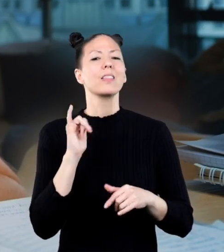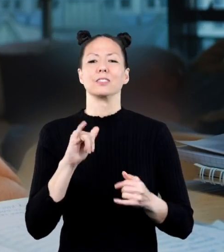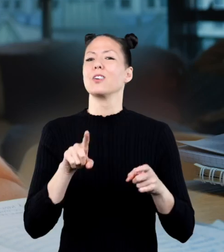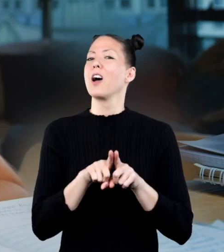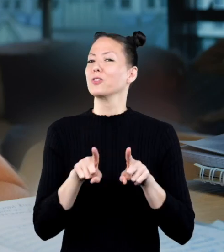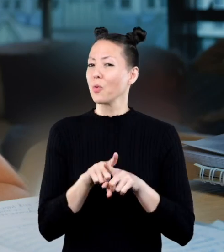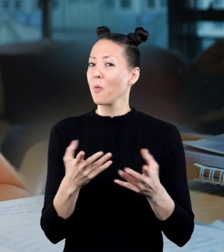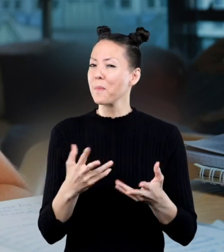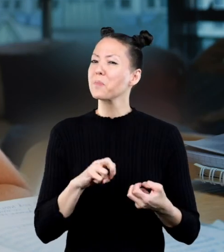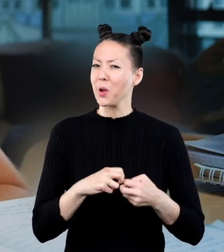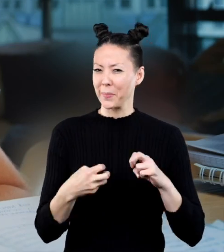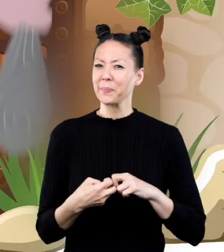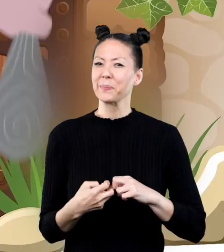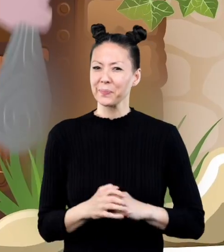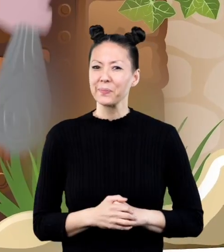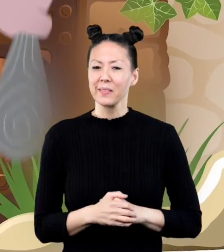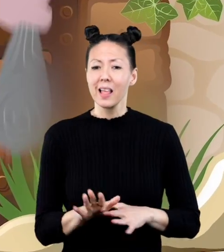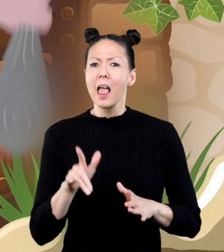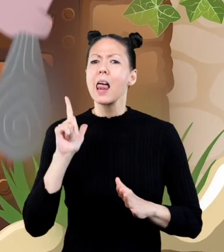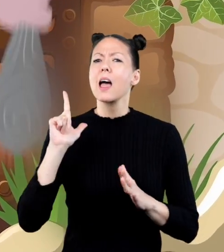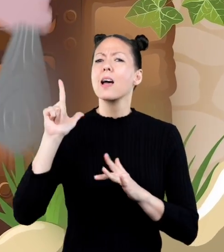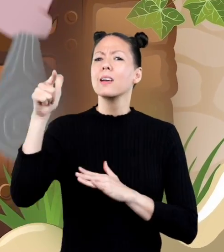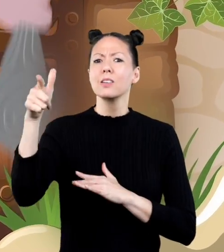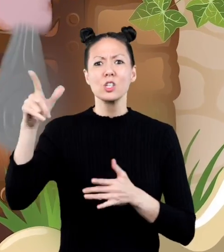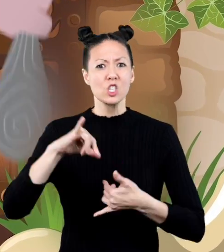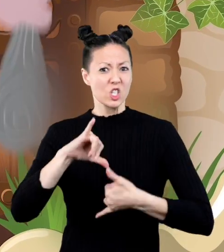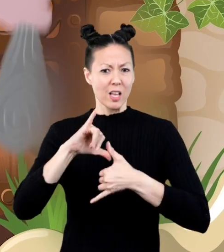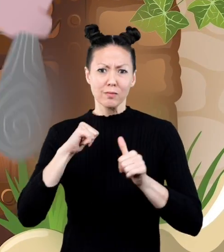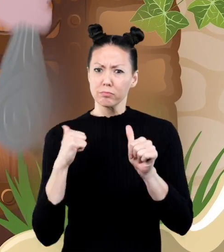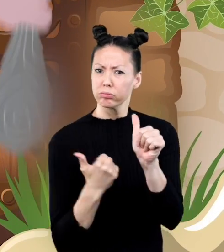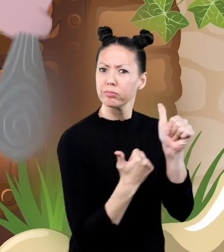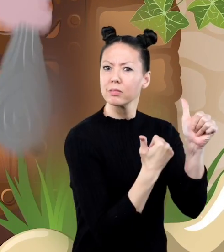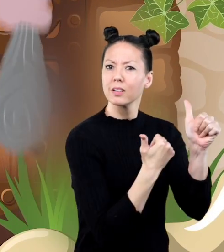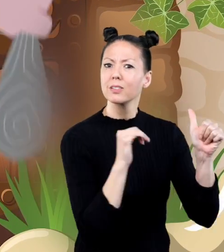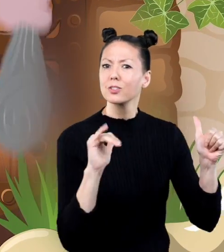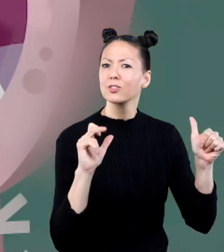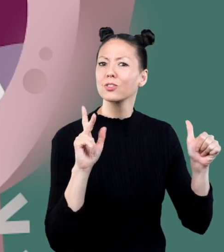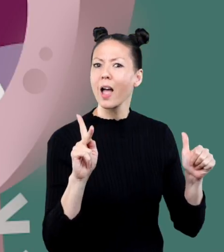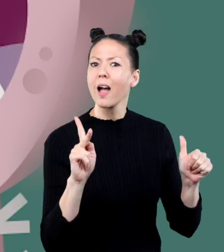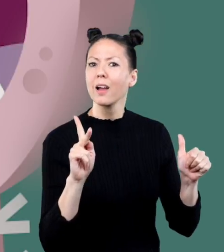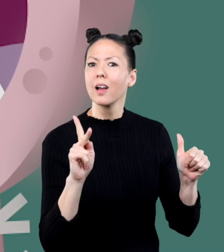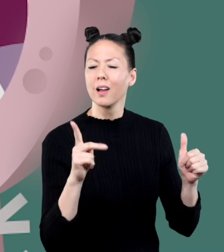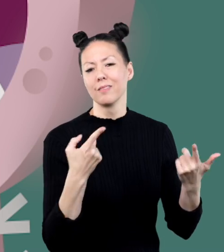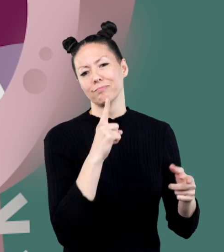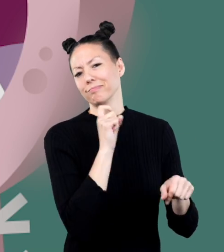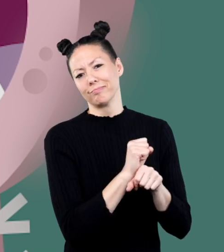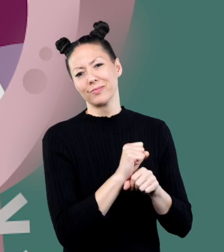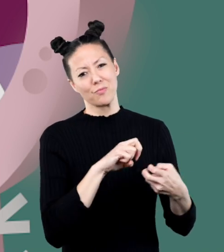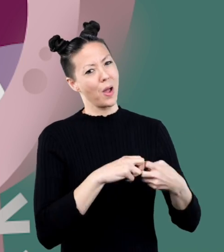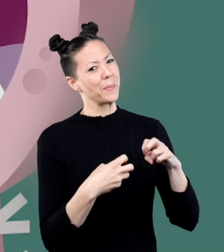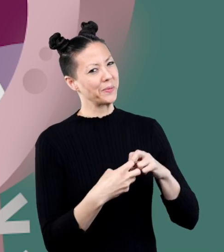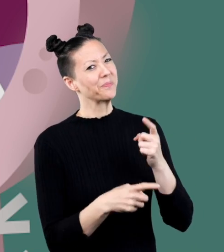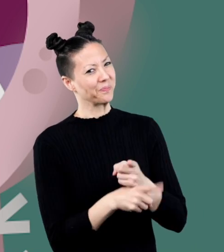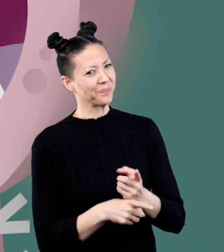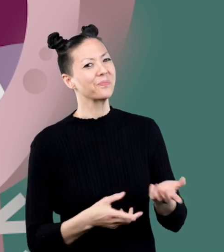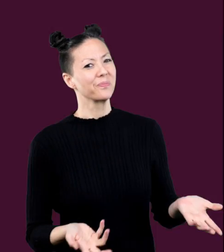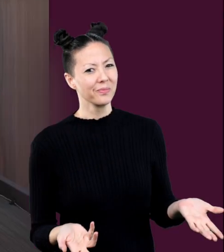also a problem. Later, the giant chases Jack. That's definitely a